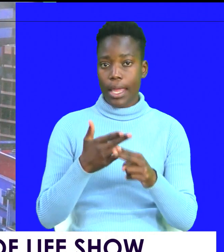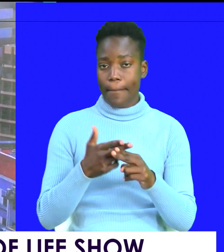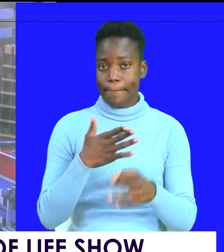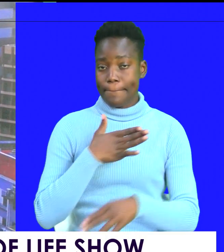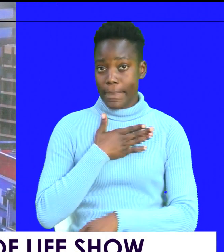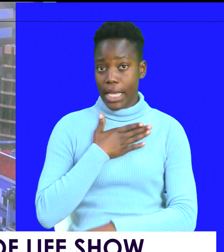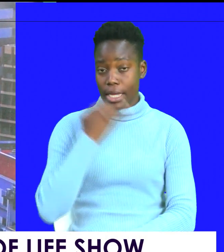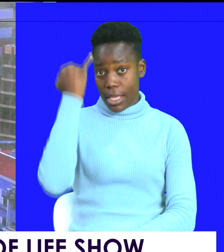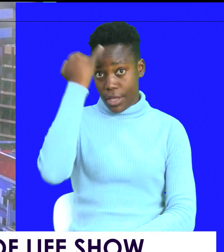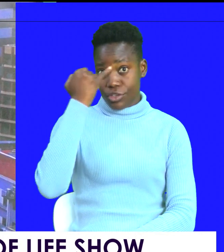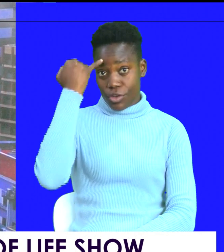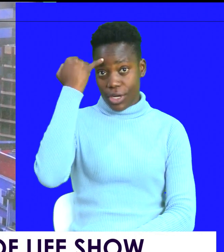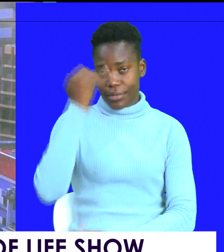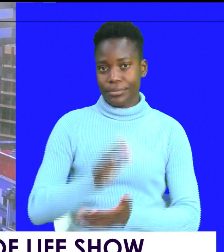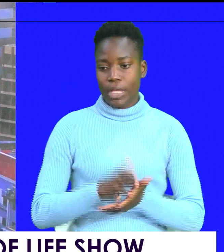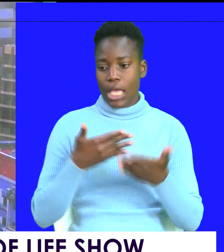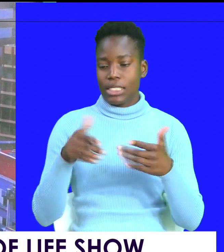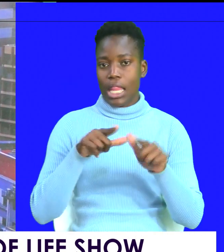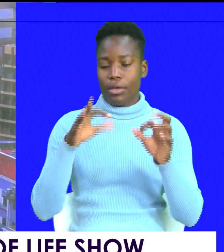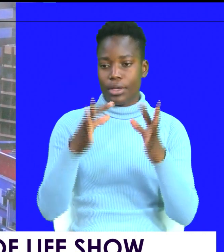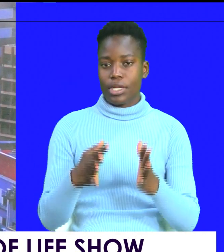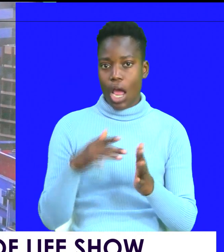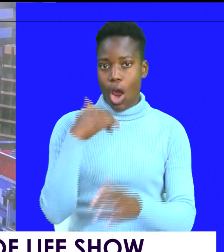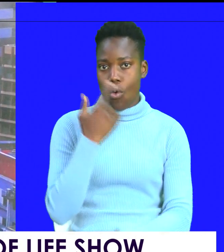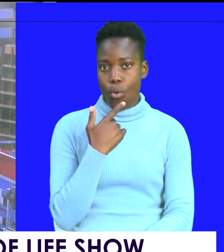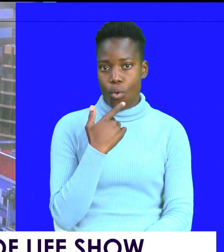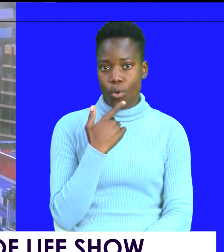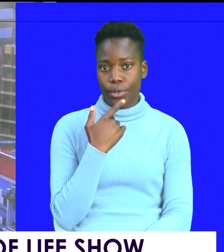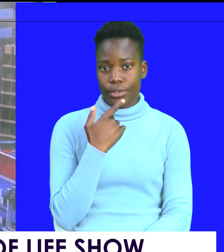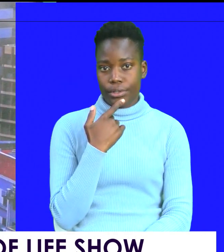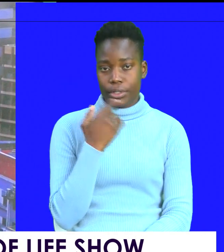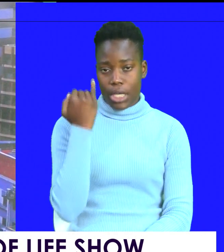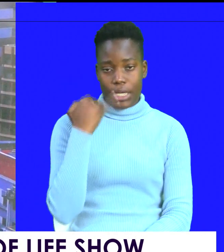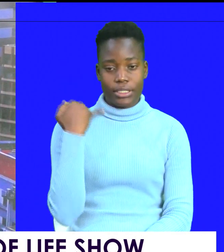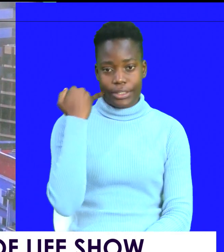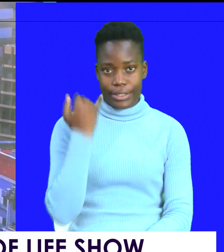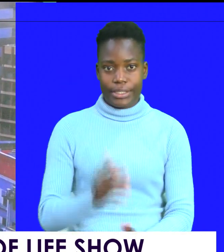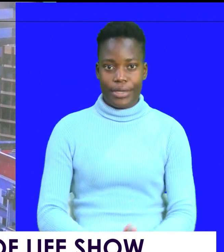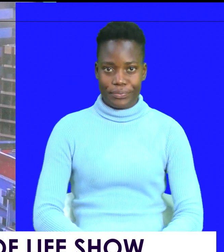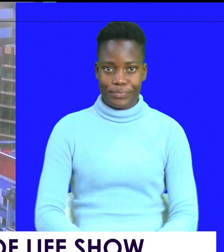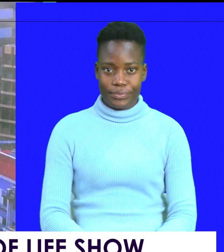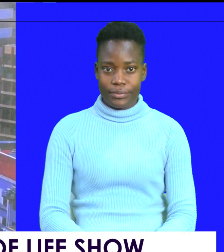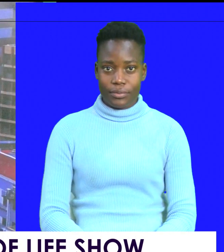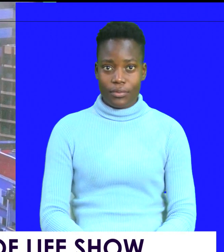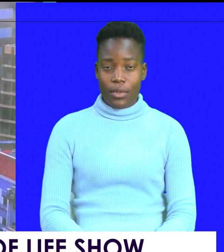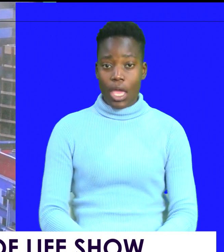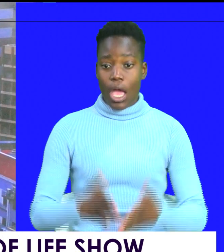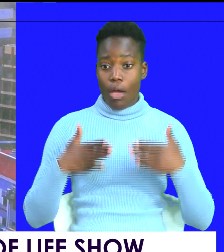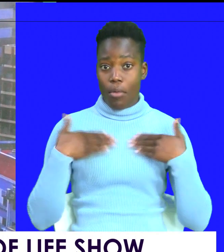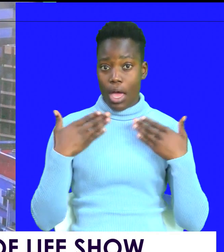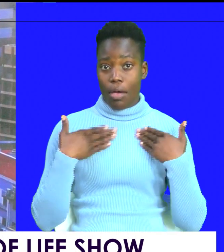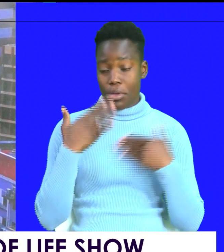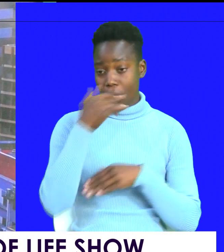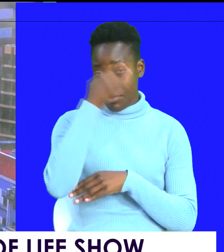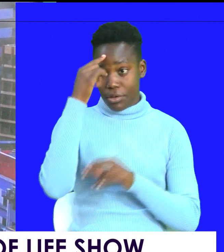Simba. My sign language interpreter in this section is Jedida Wafula. I'm excited about the